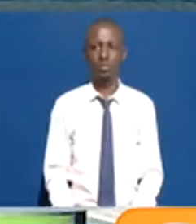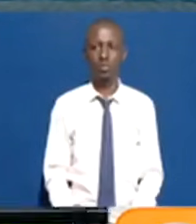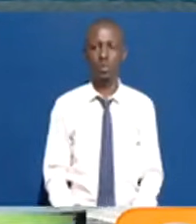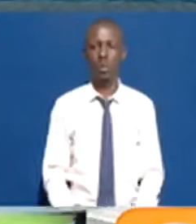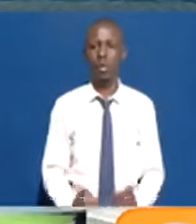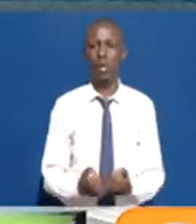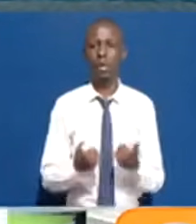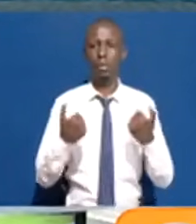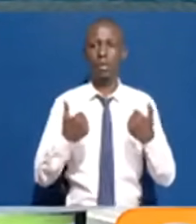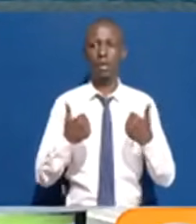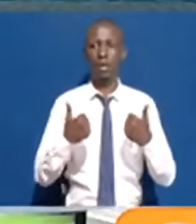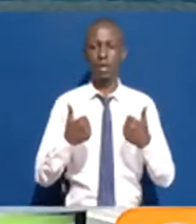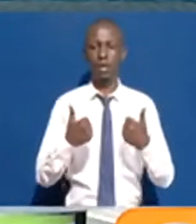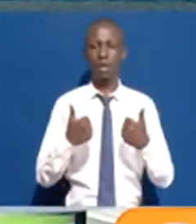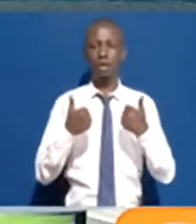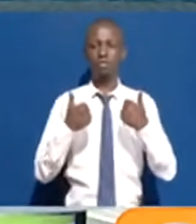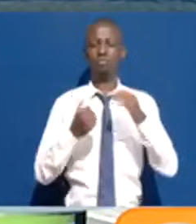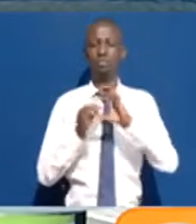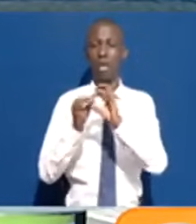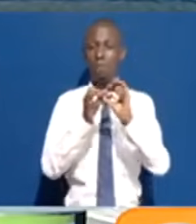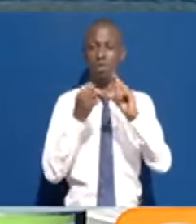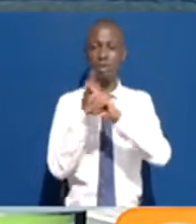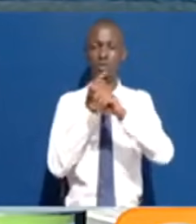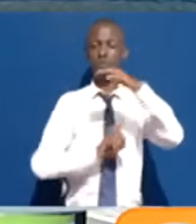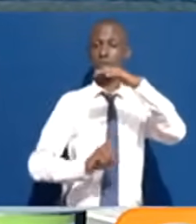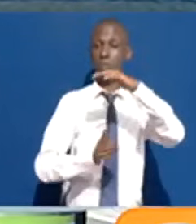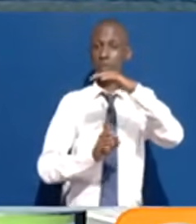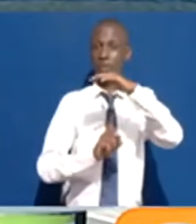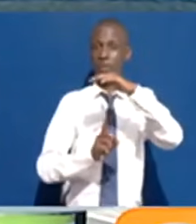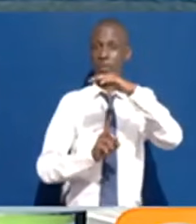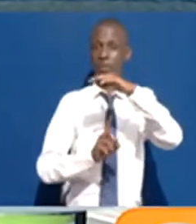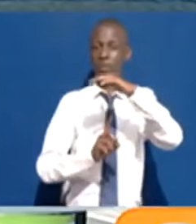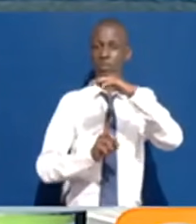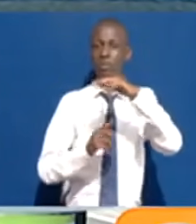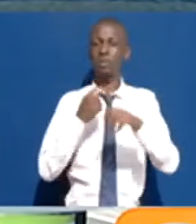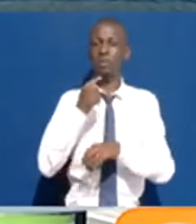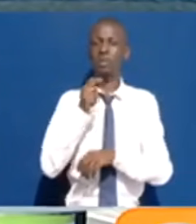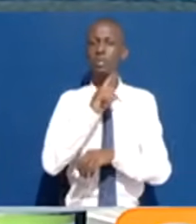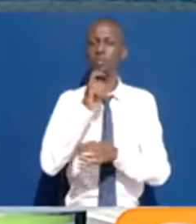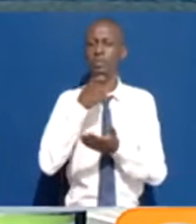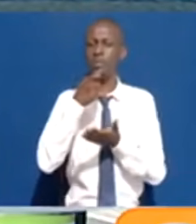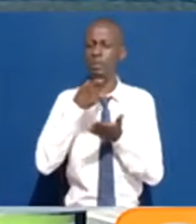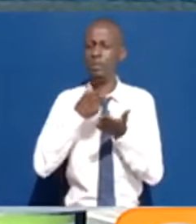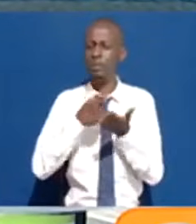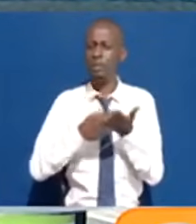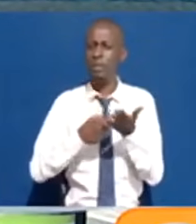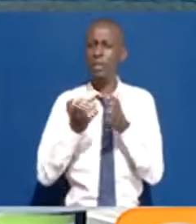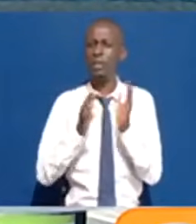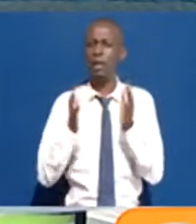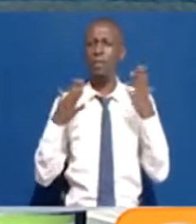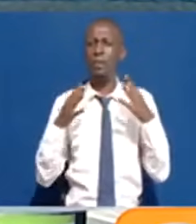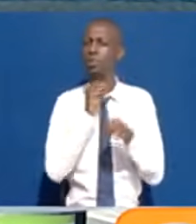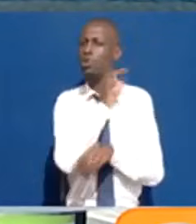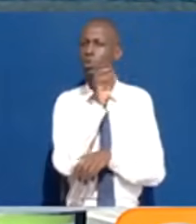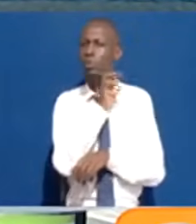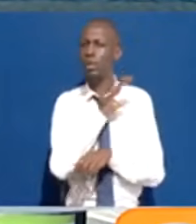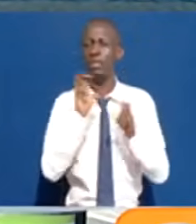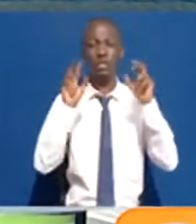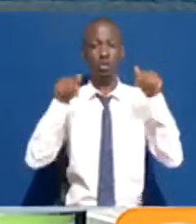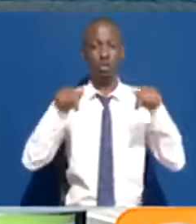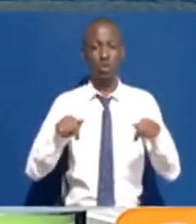Disharmony in the running ministries and rising public resentment over new taxation measures were among key issues conversed